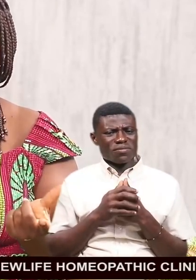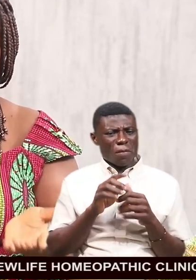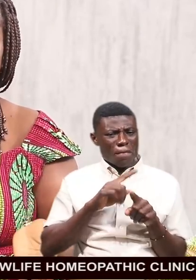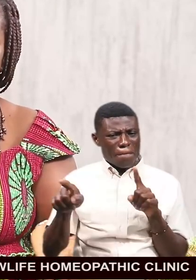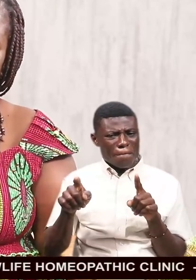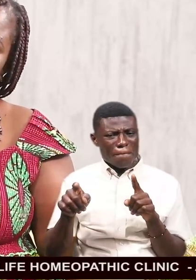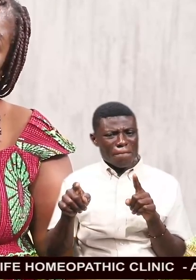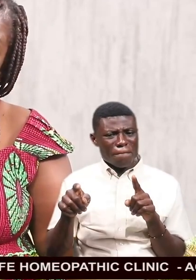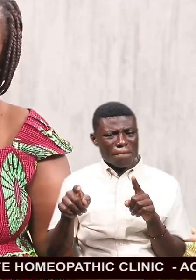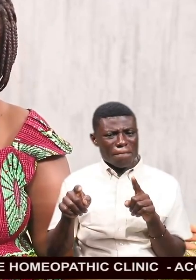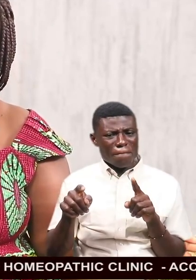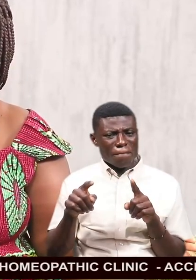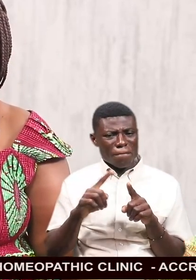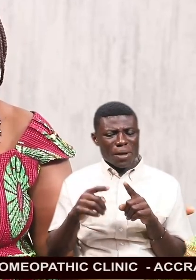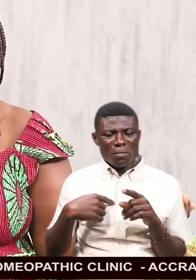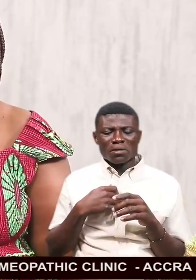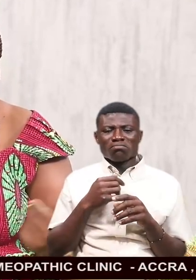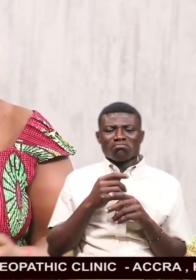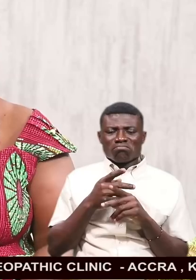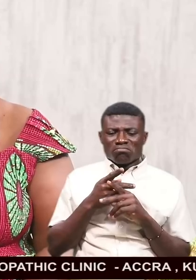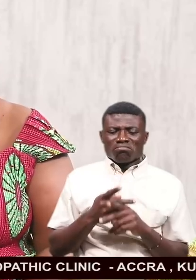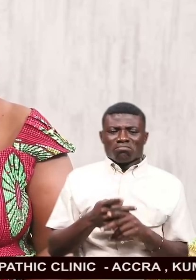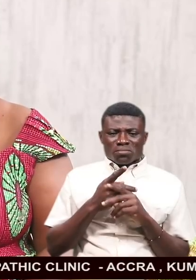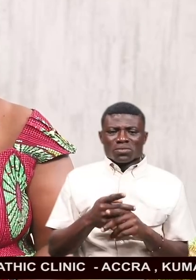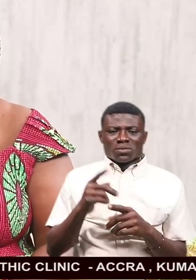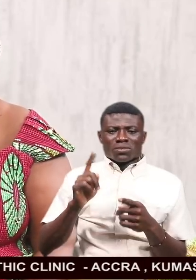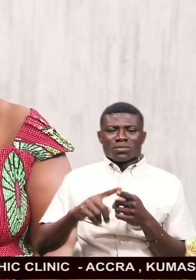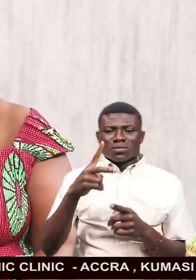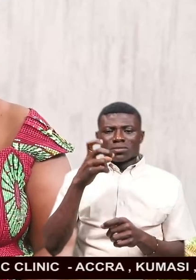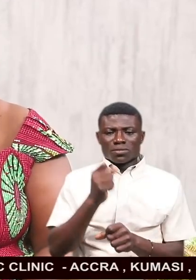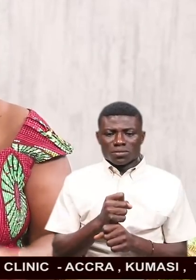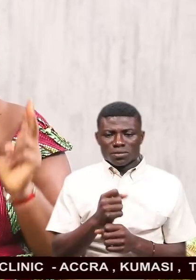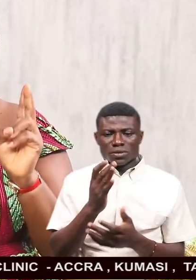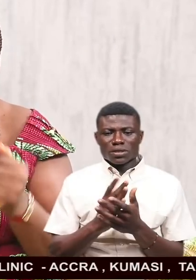but I held on until saying now 2 years